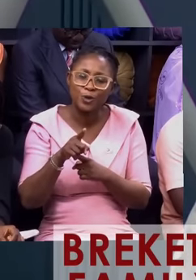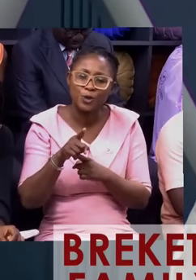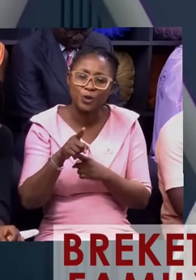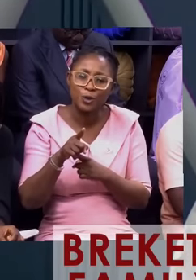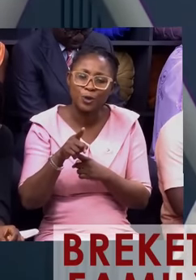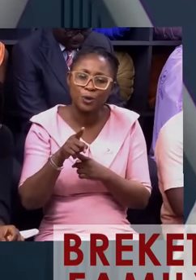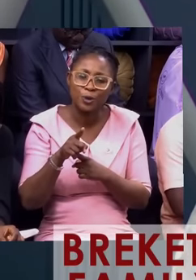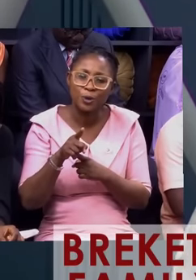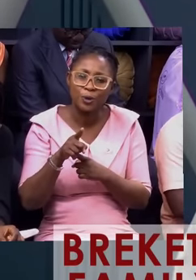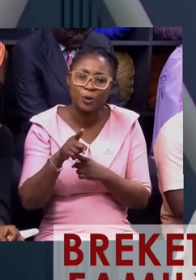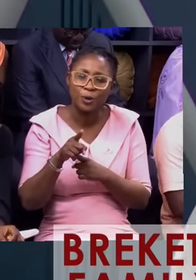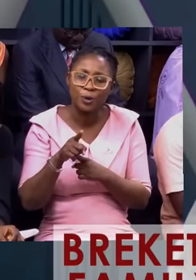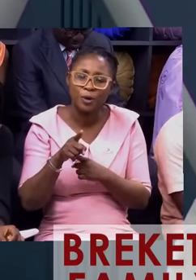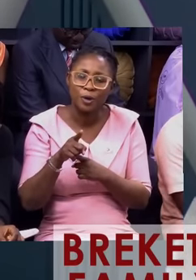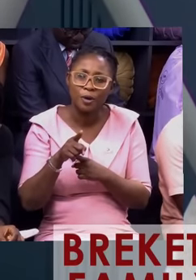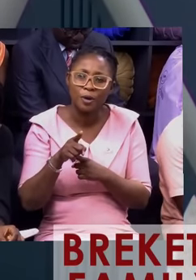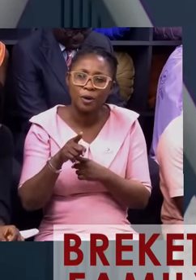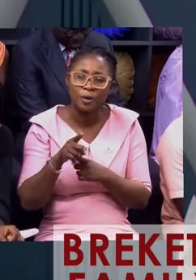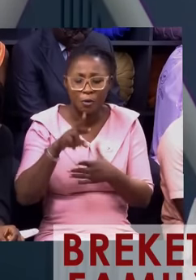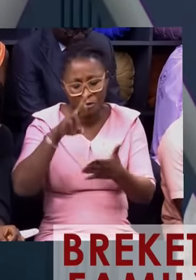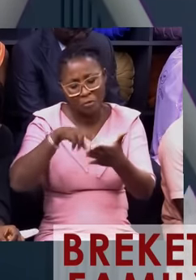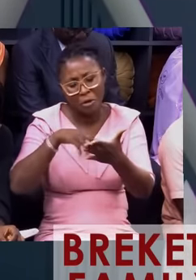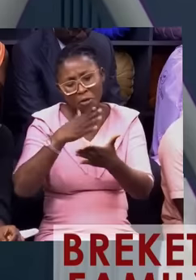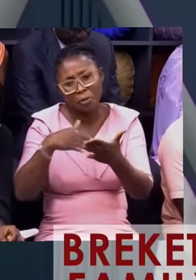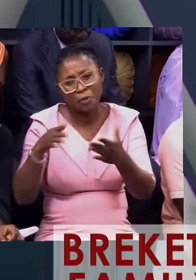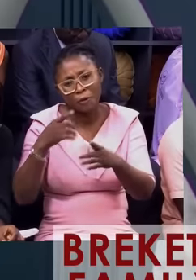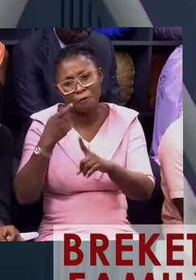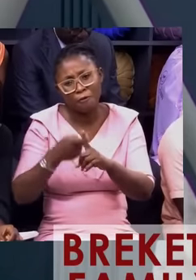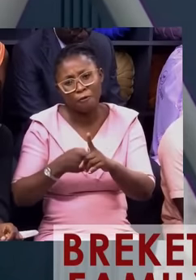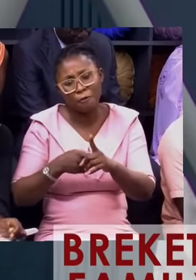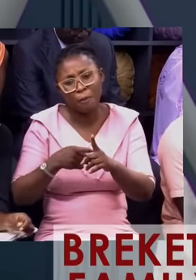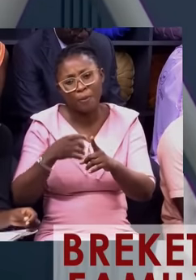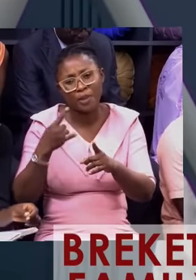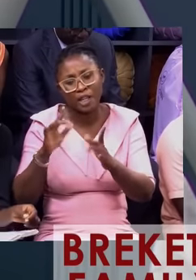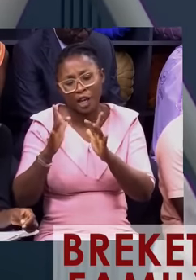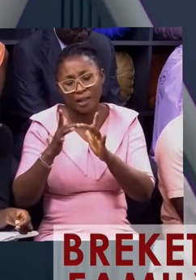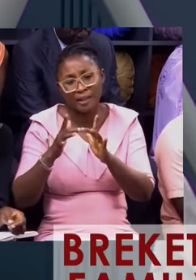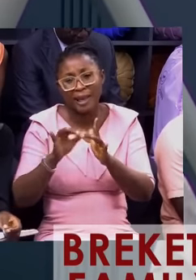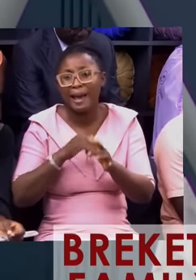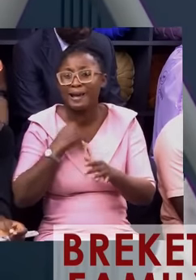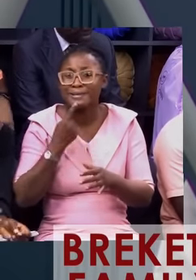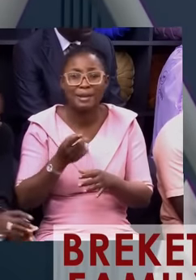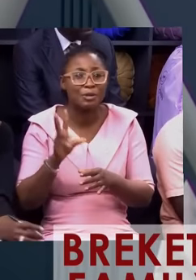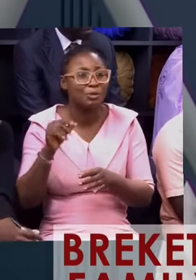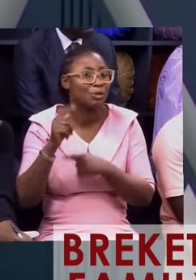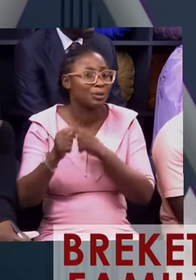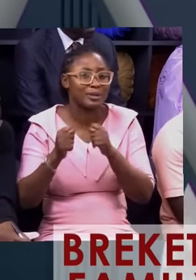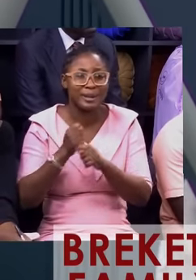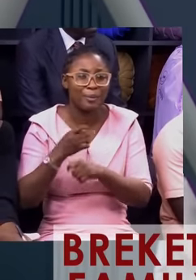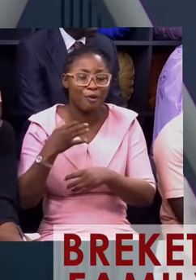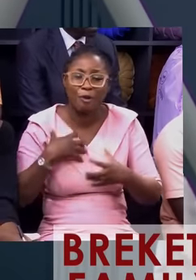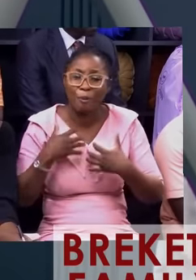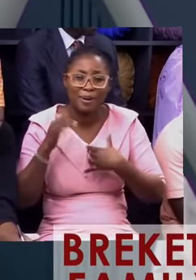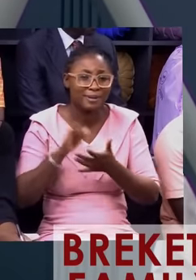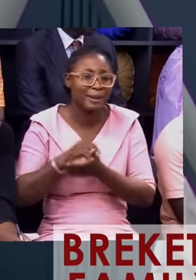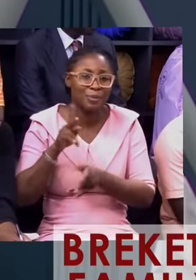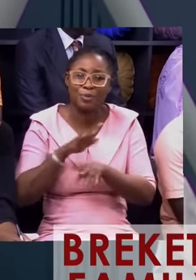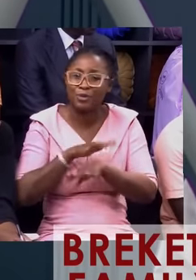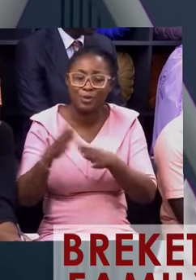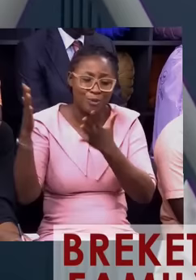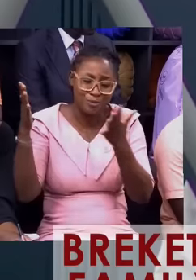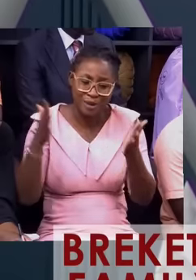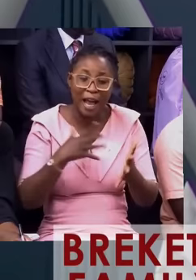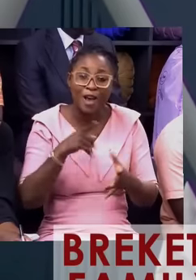from the connect I said bring for family and you're